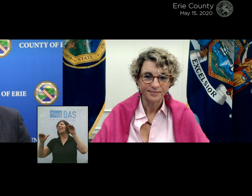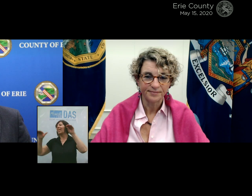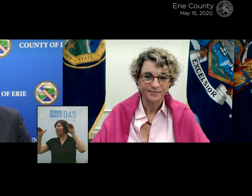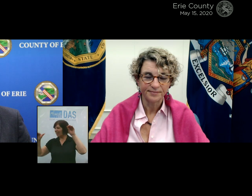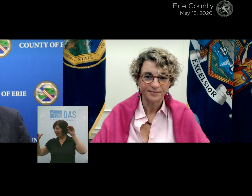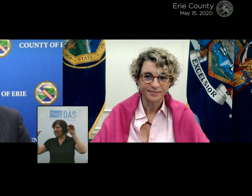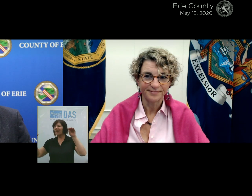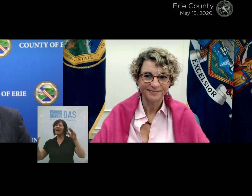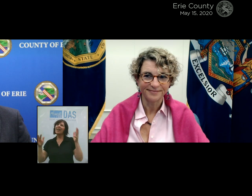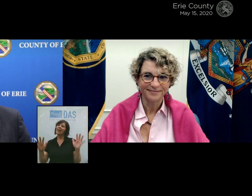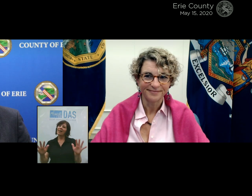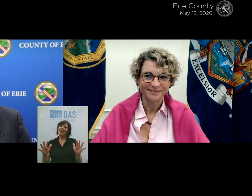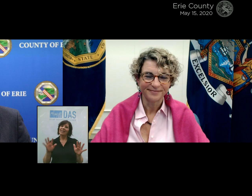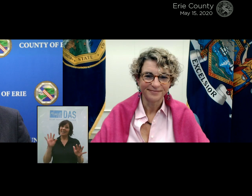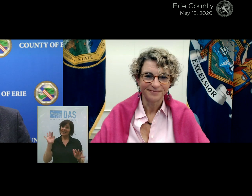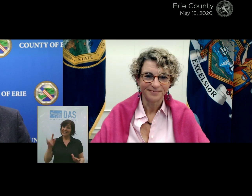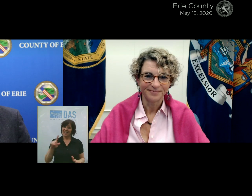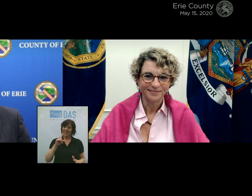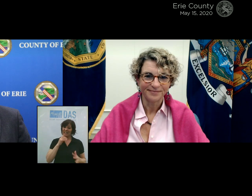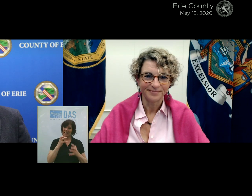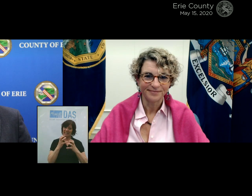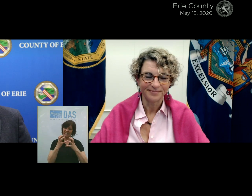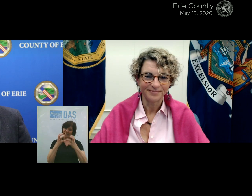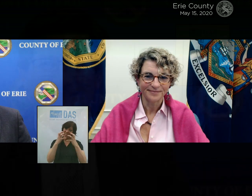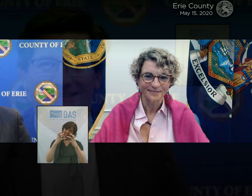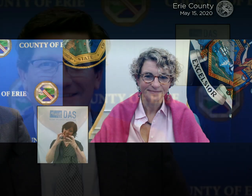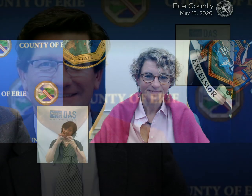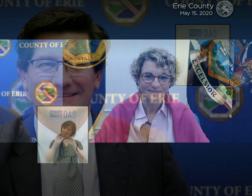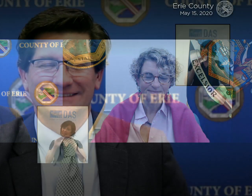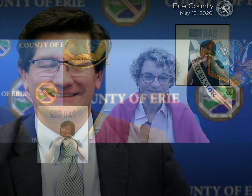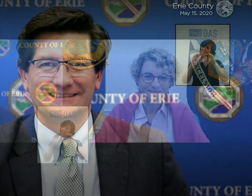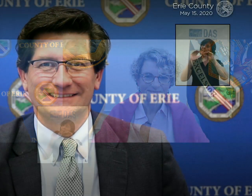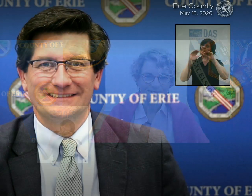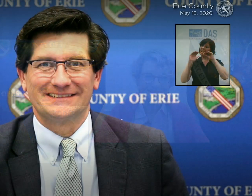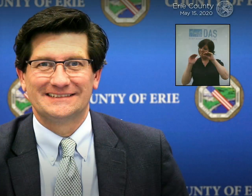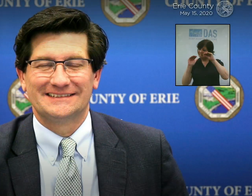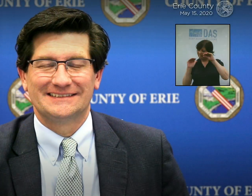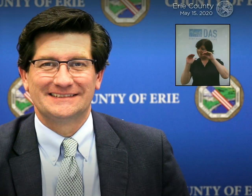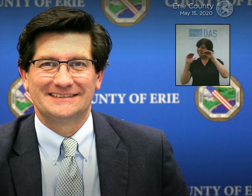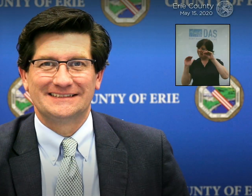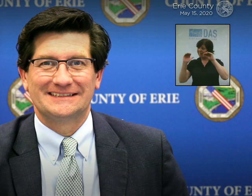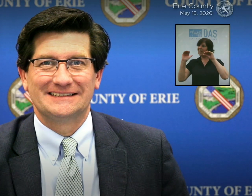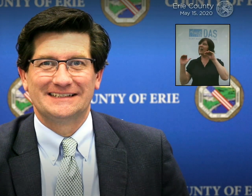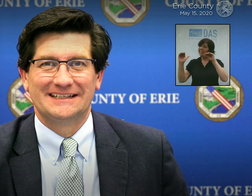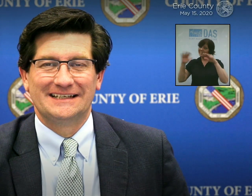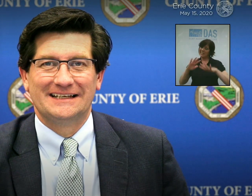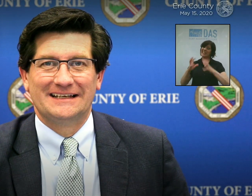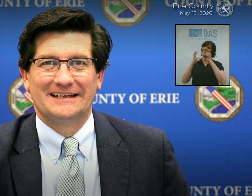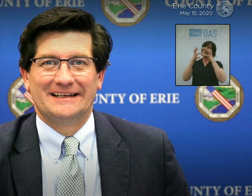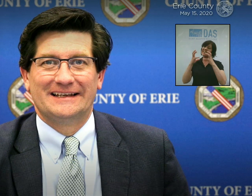would you characterize, how much it changes given every single day is a new challenge?